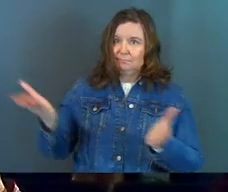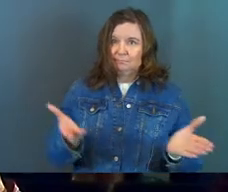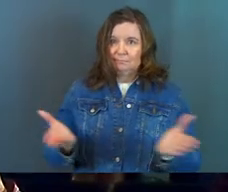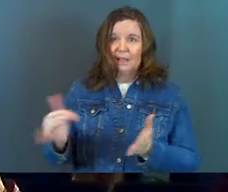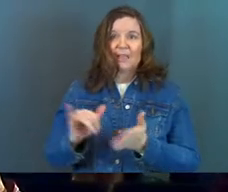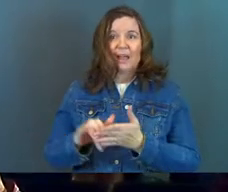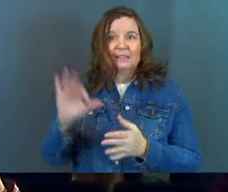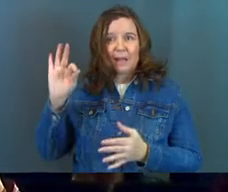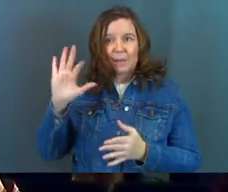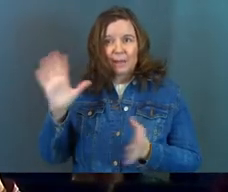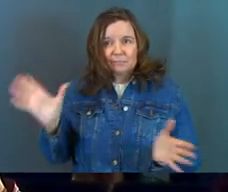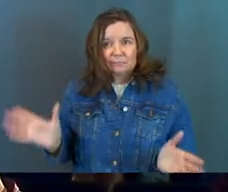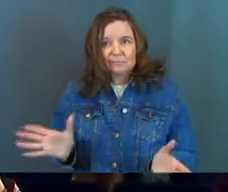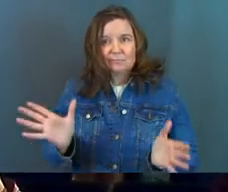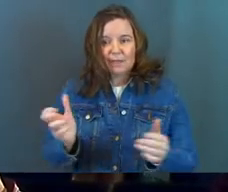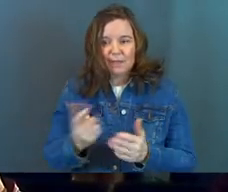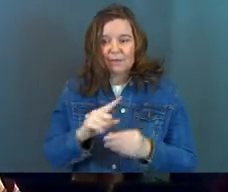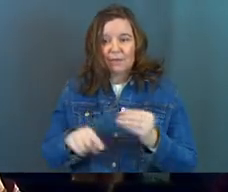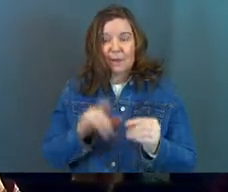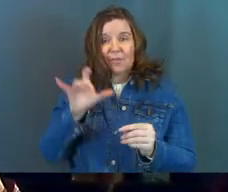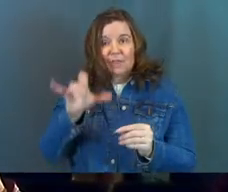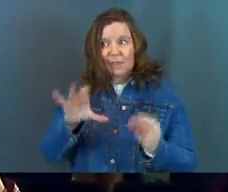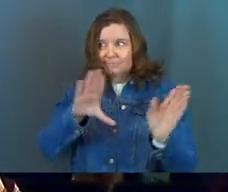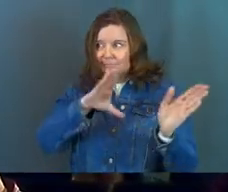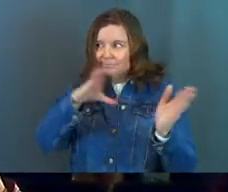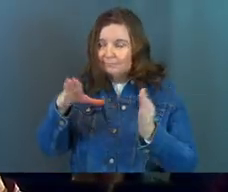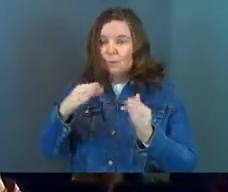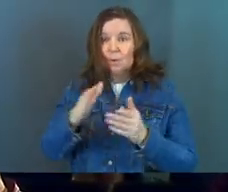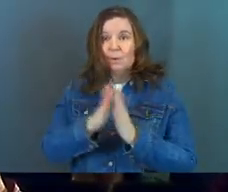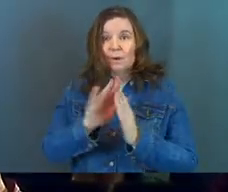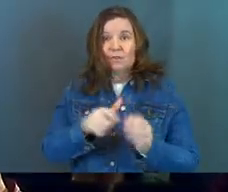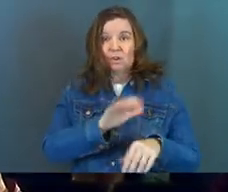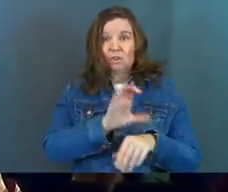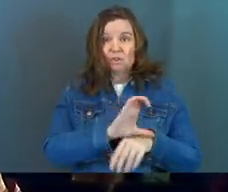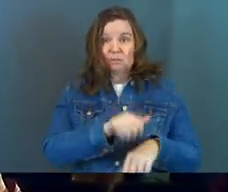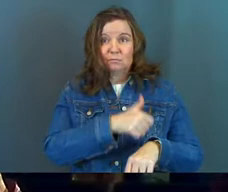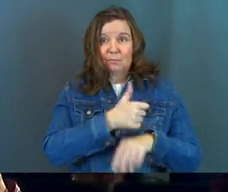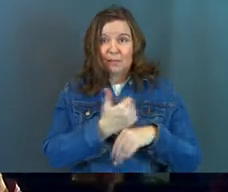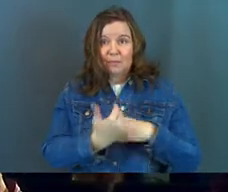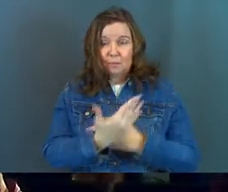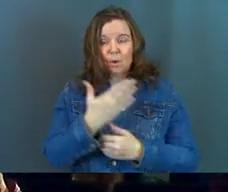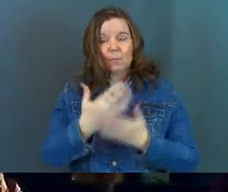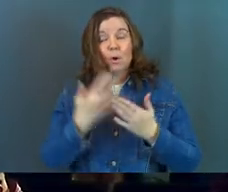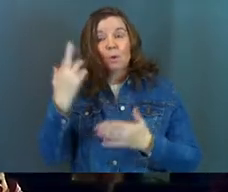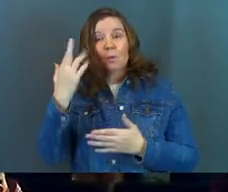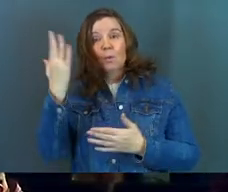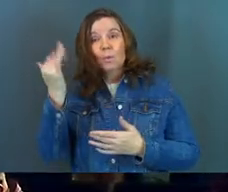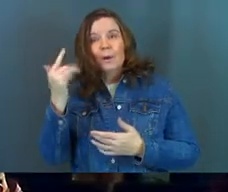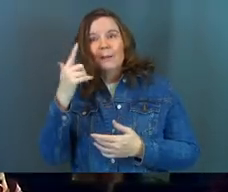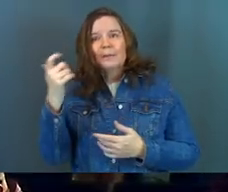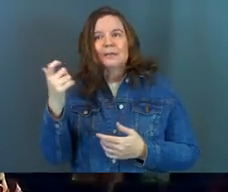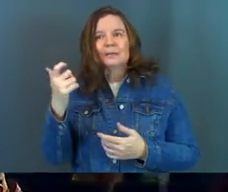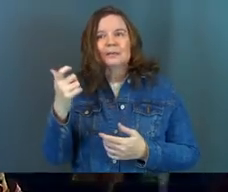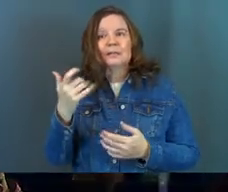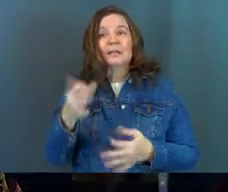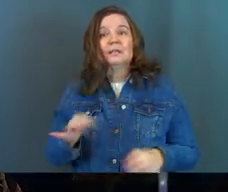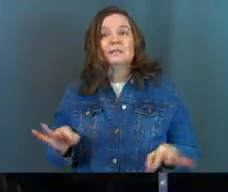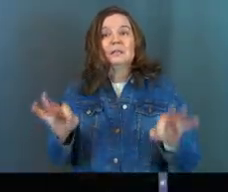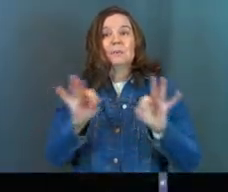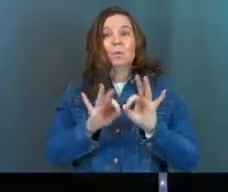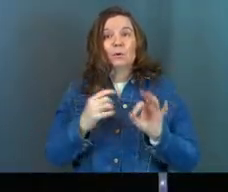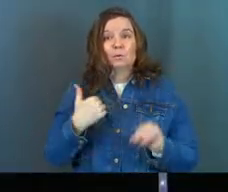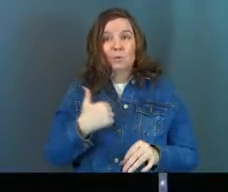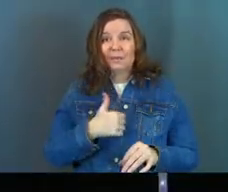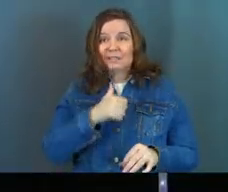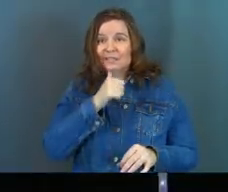done. Everything is about that. We prayed for another church plant this morning. Part of the reason is it's important